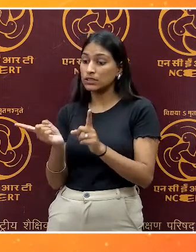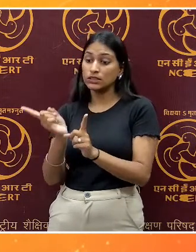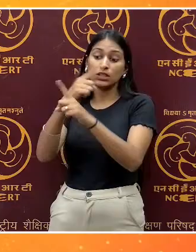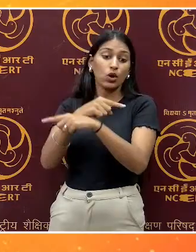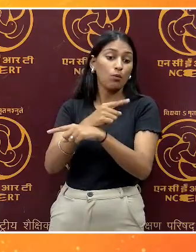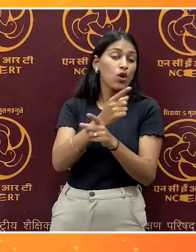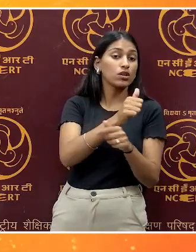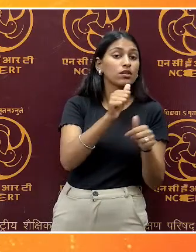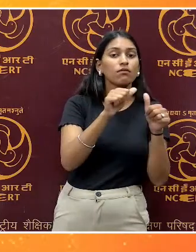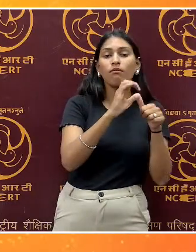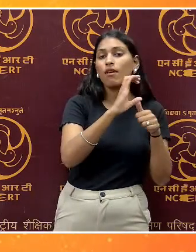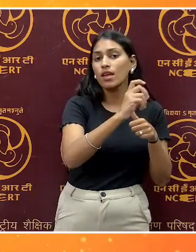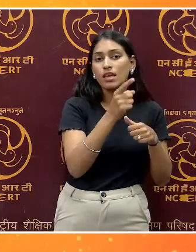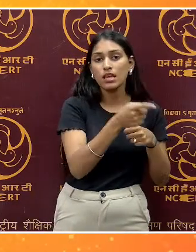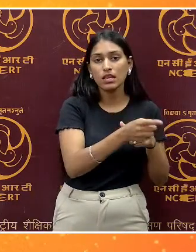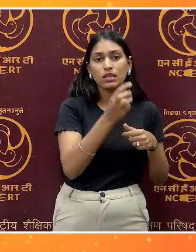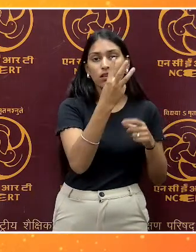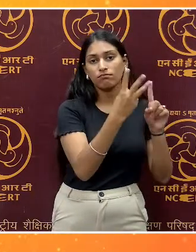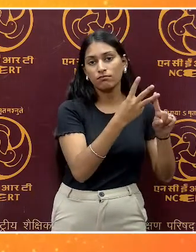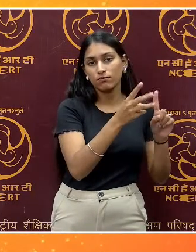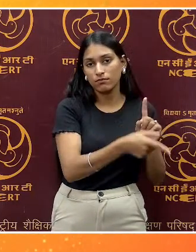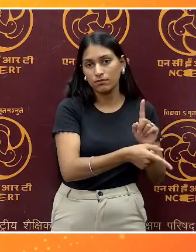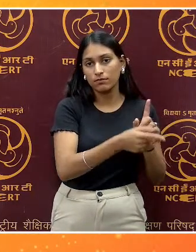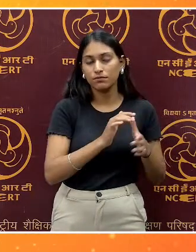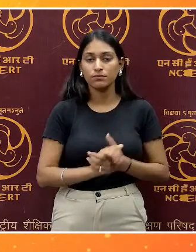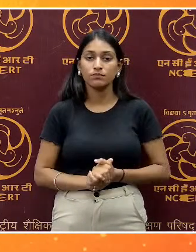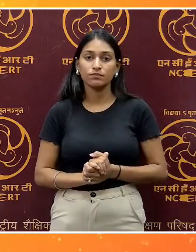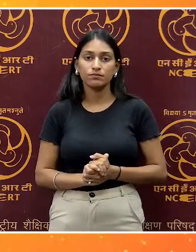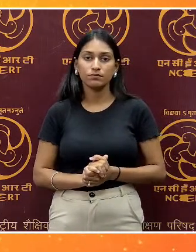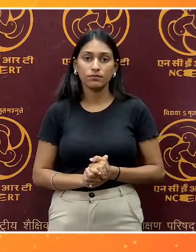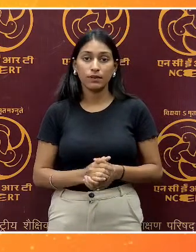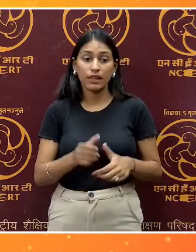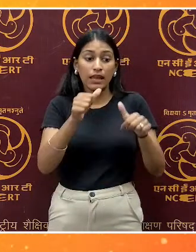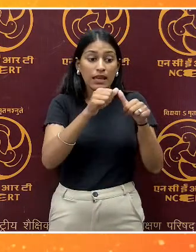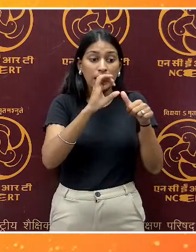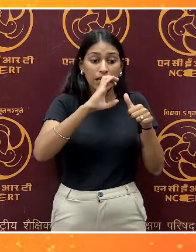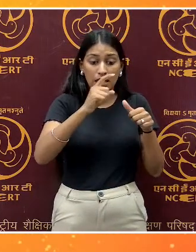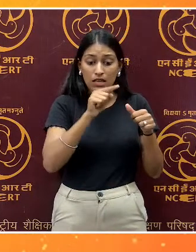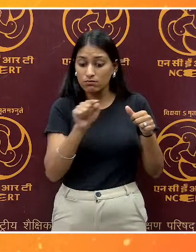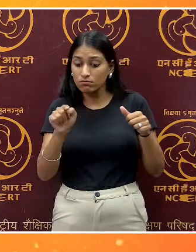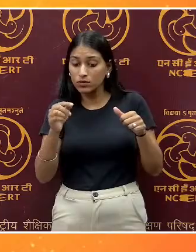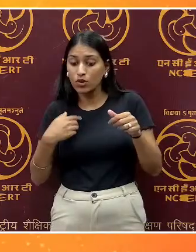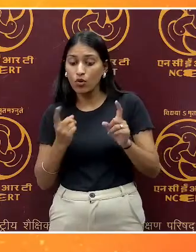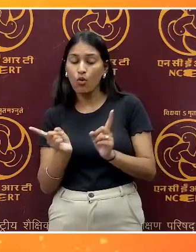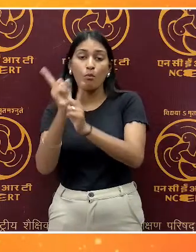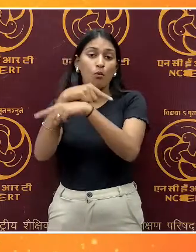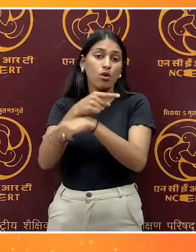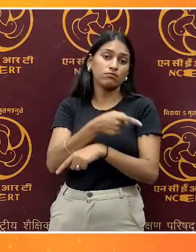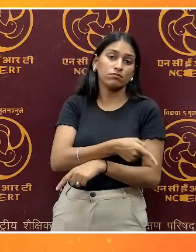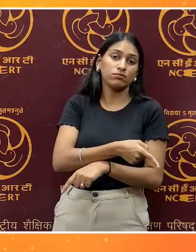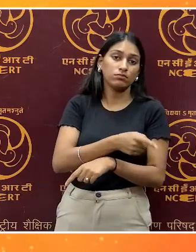will mean AB, BC, CA. Right. AC is in opposite order. Right. So, resultant